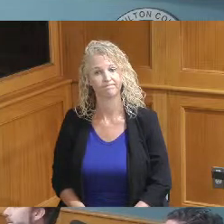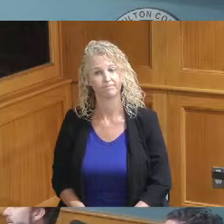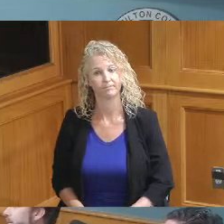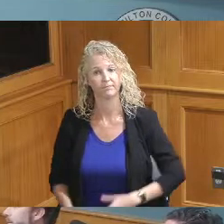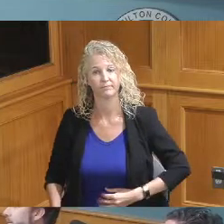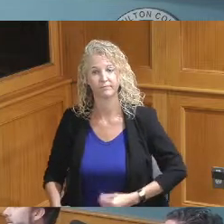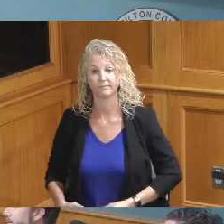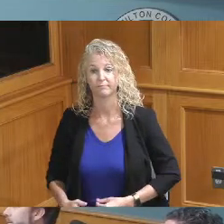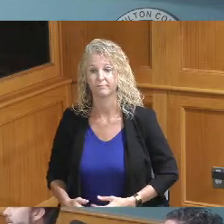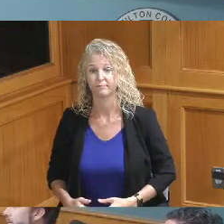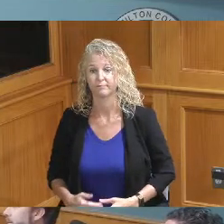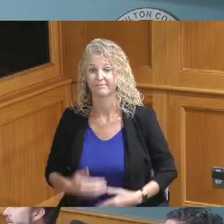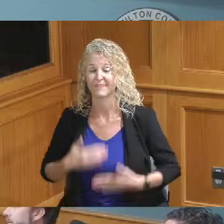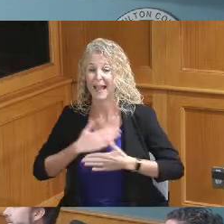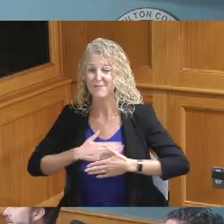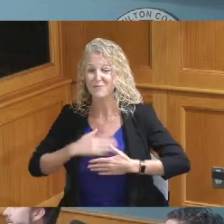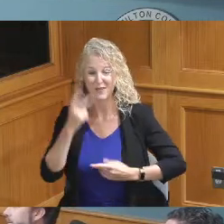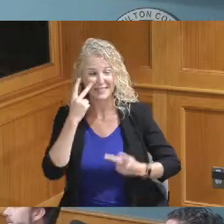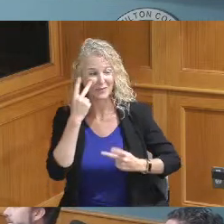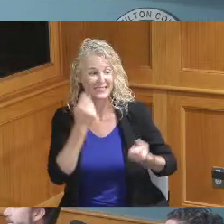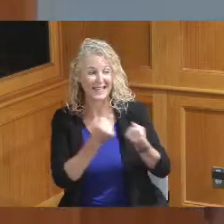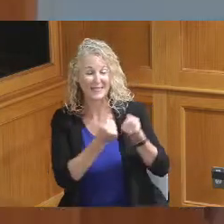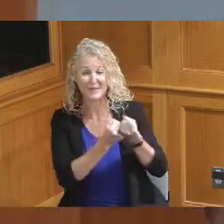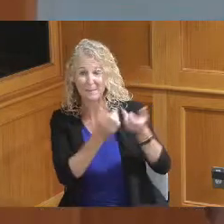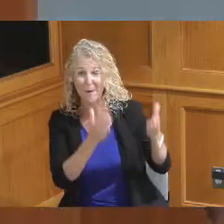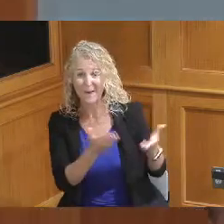I appreciate the fandom. I really do.